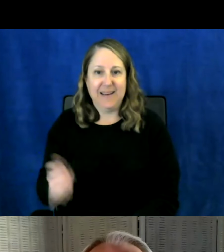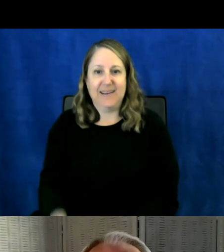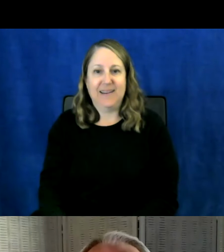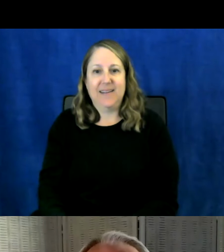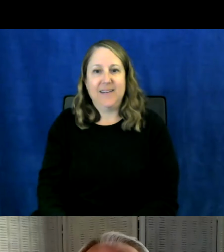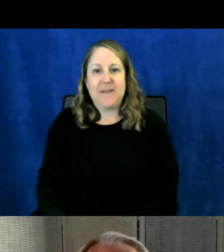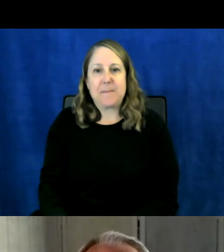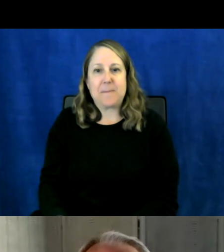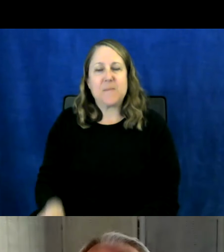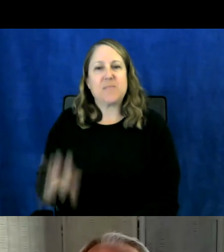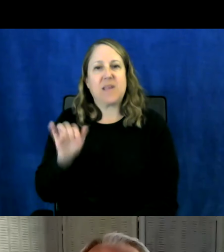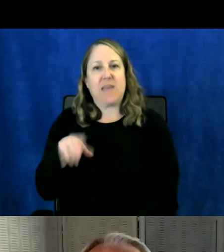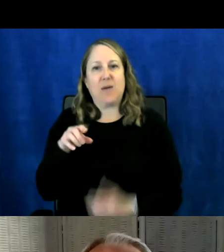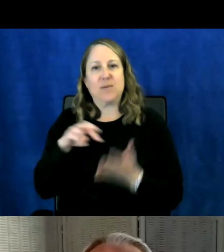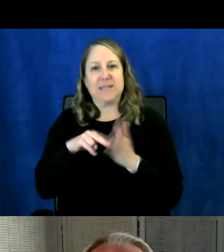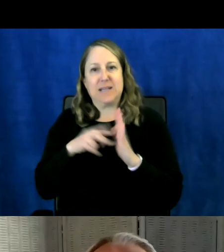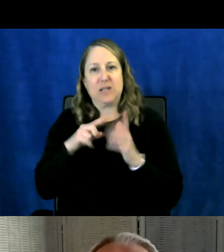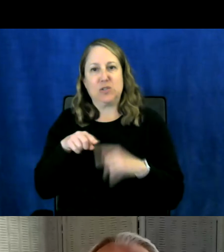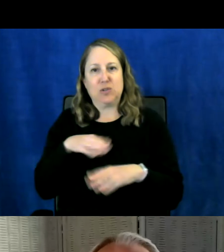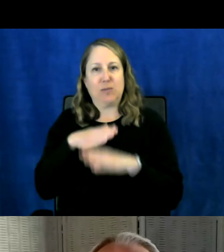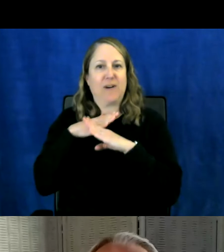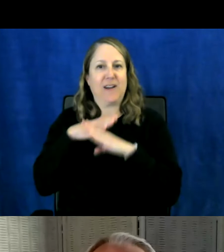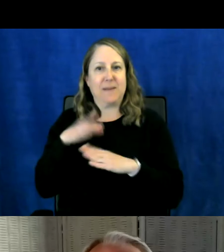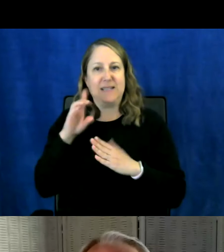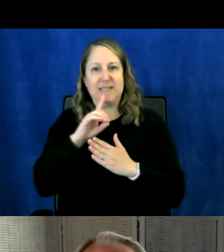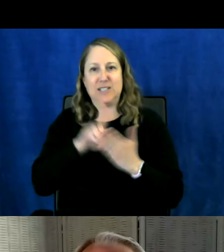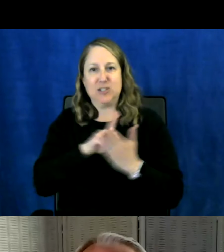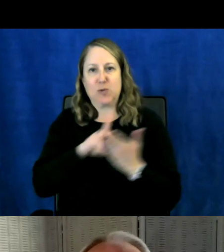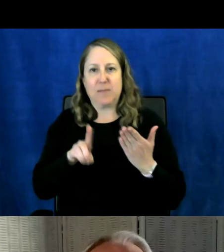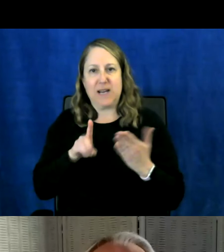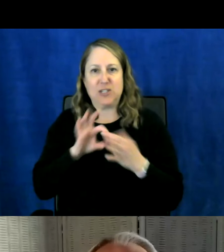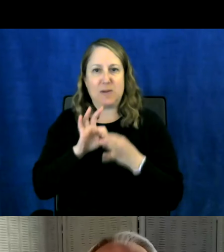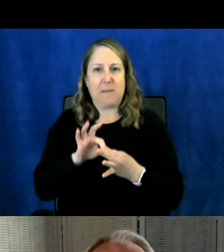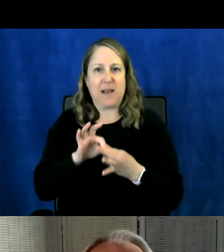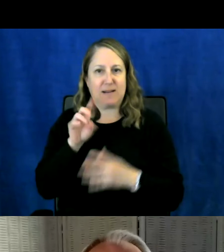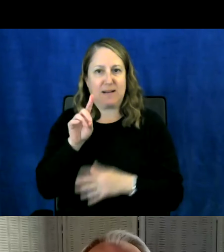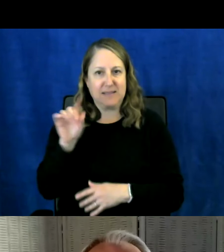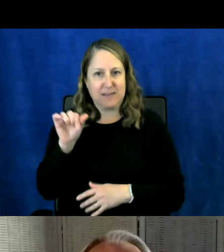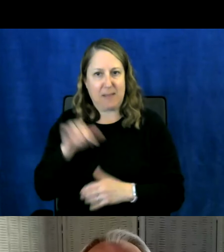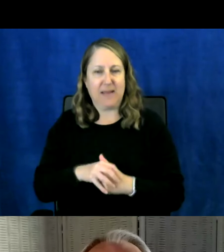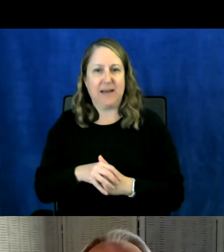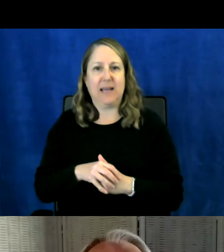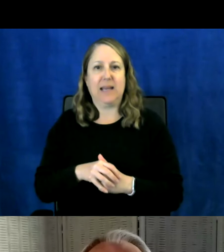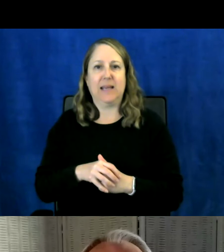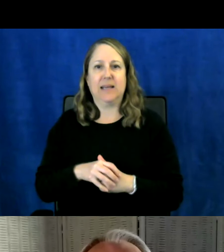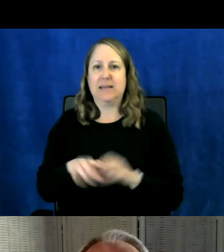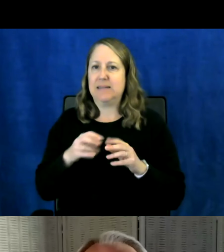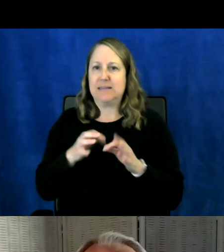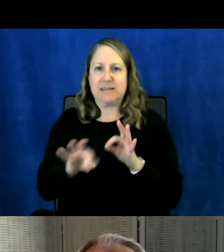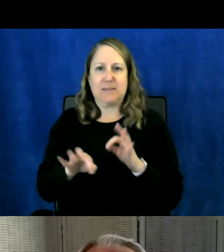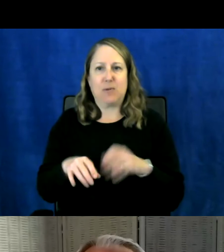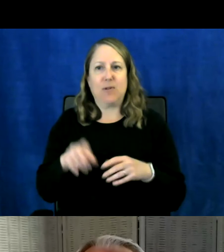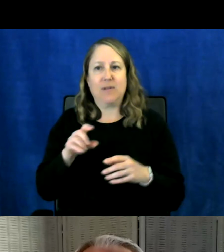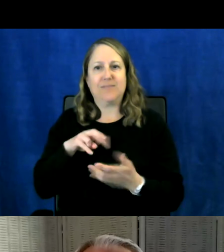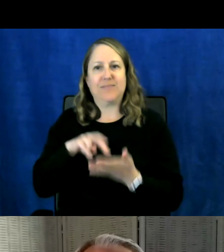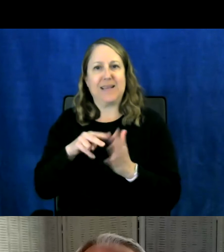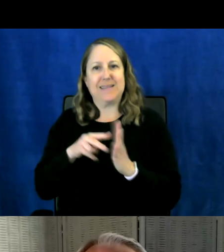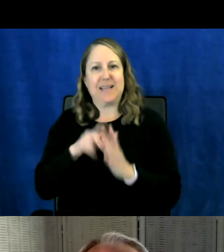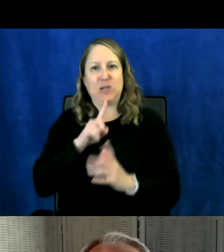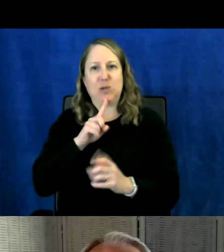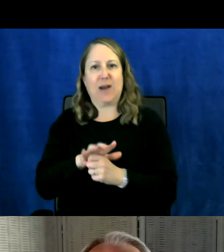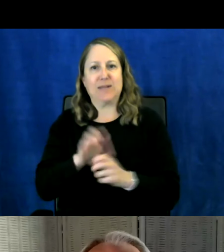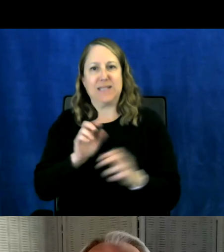ADA was designed to prohibit discrimination based on disability. Pretty simple. It was intended to guarantee that people